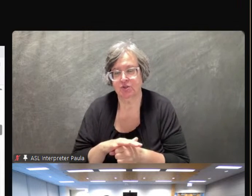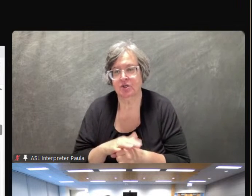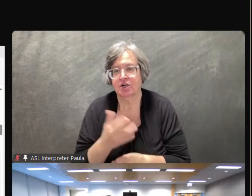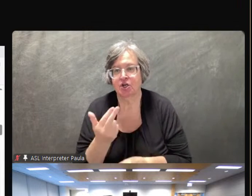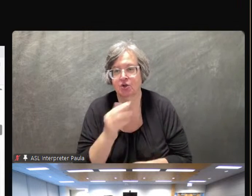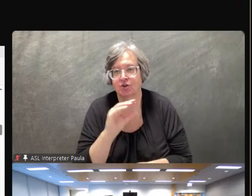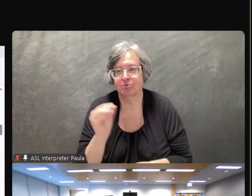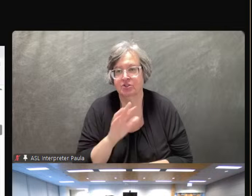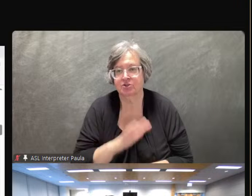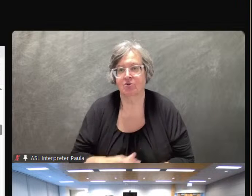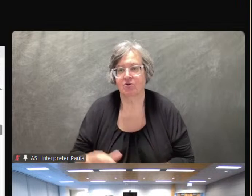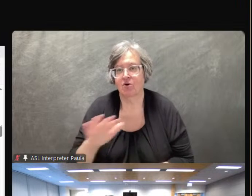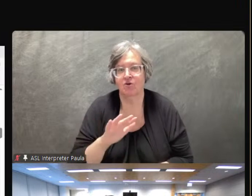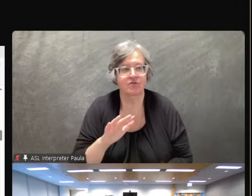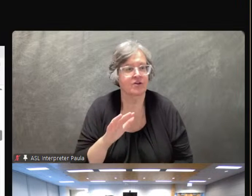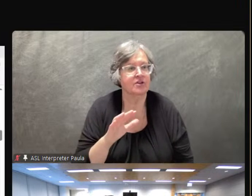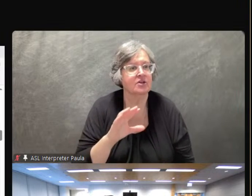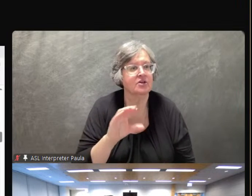13% in the city.